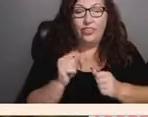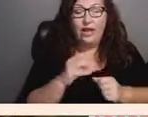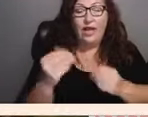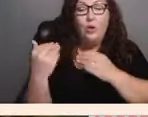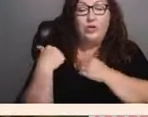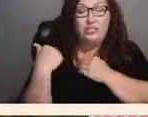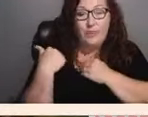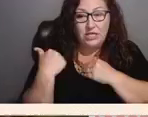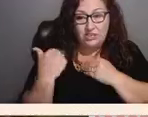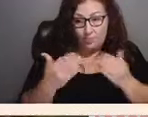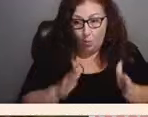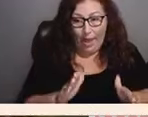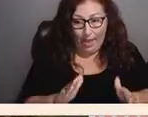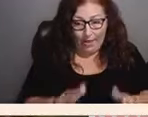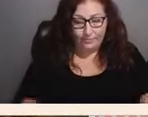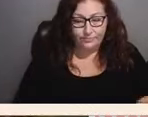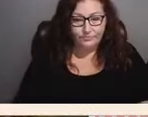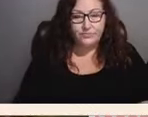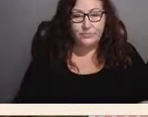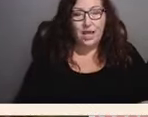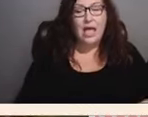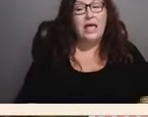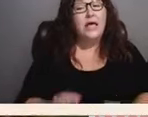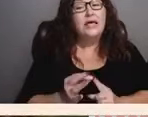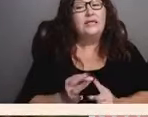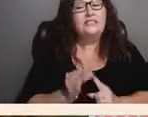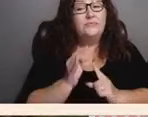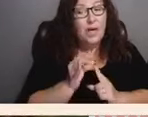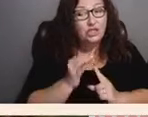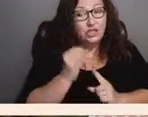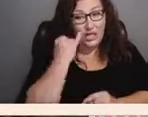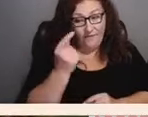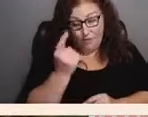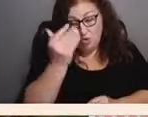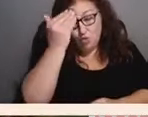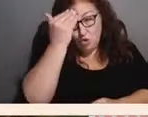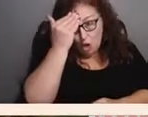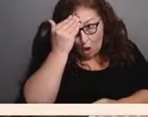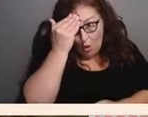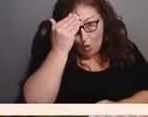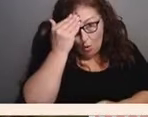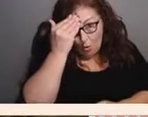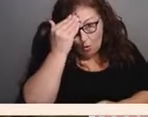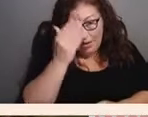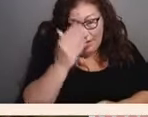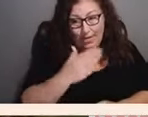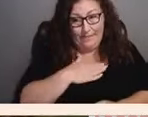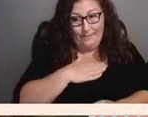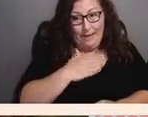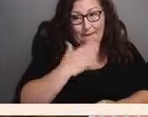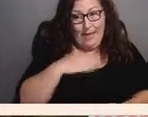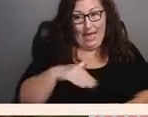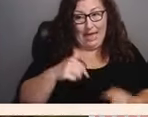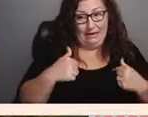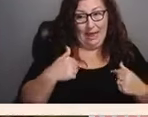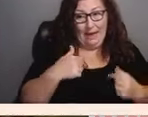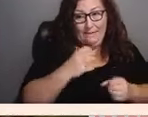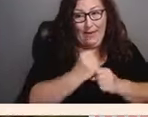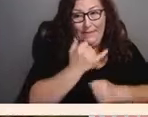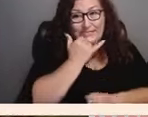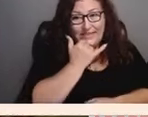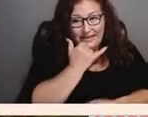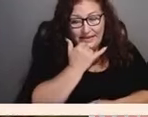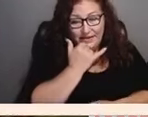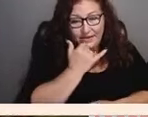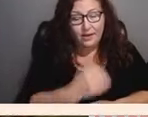way, especially if you know it's your bad. You made a mistake. There